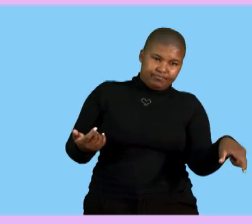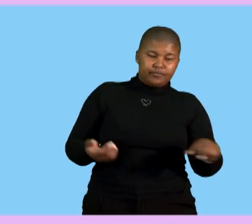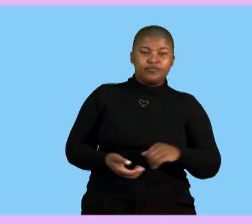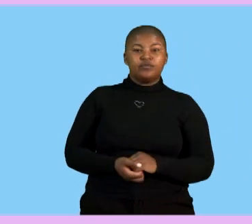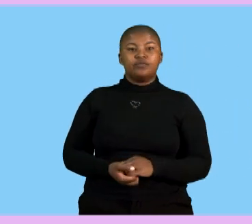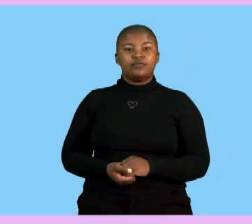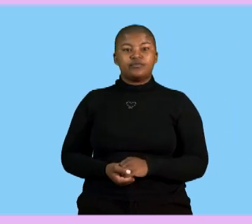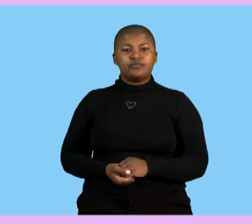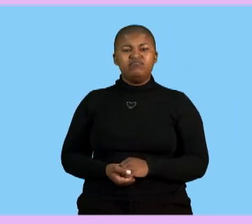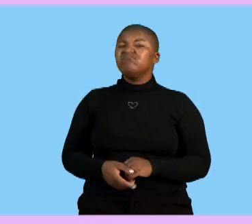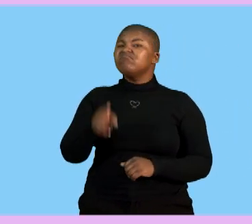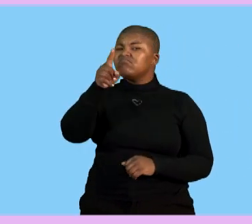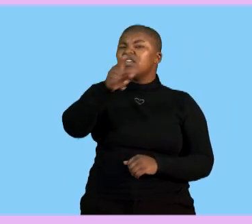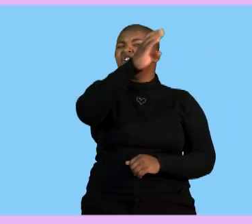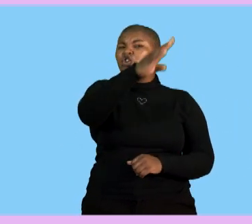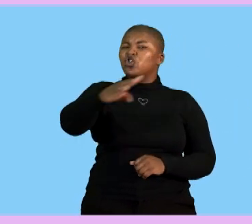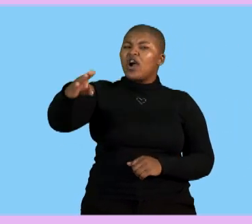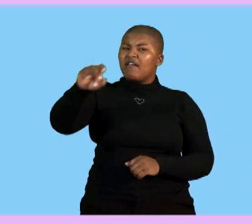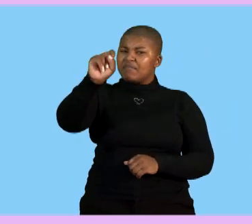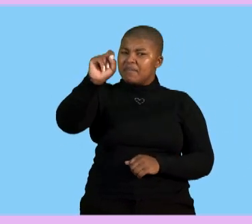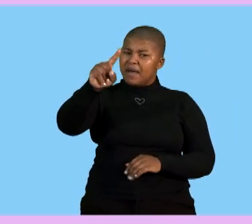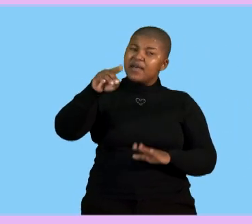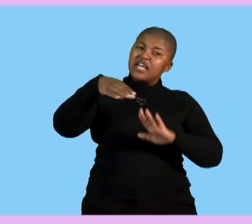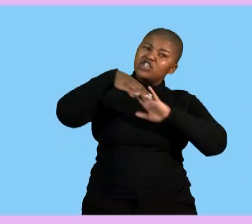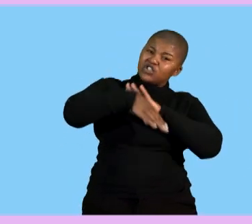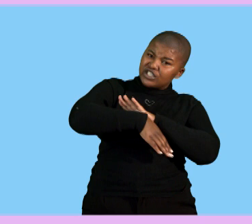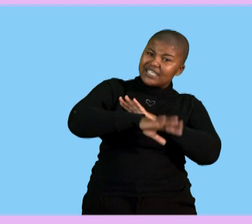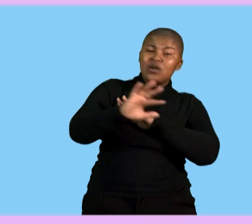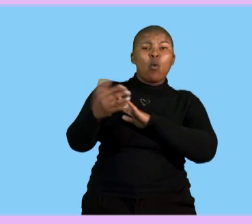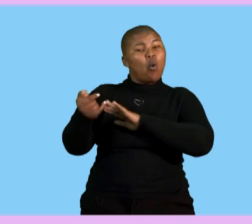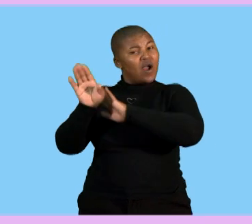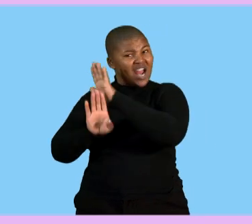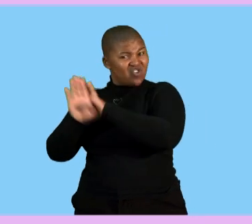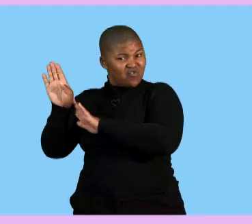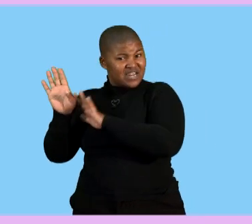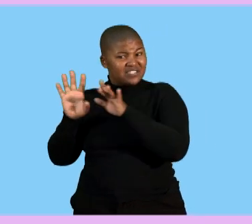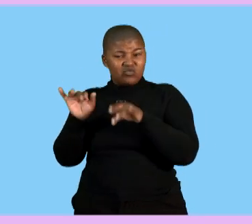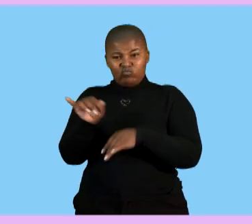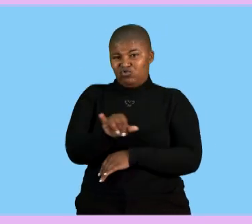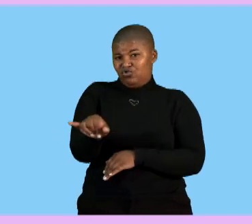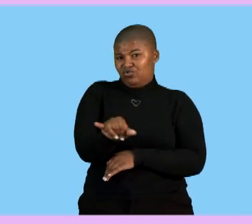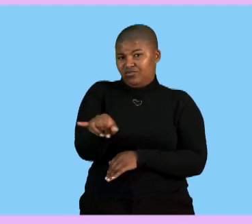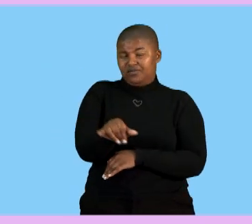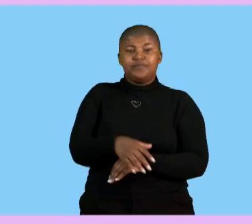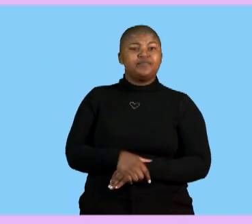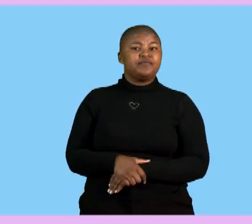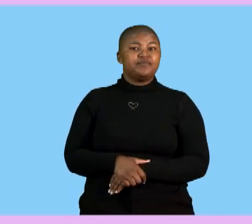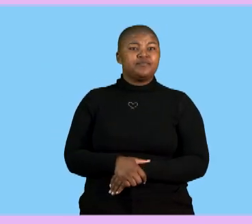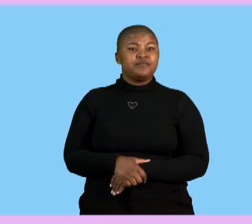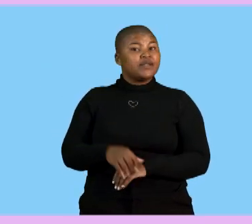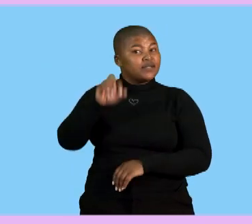Does the graph represent an increasing or decreasing relationship? Now